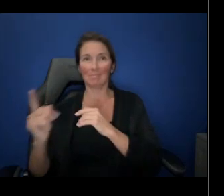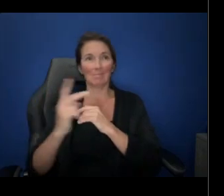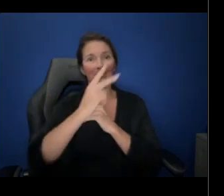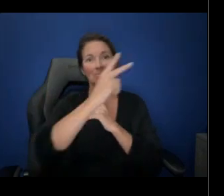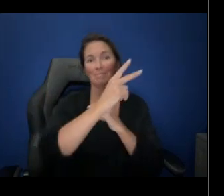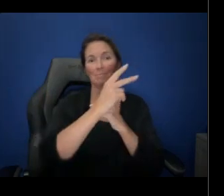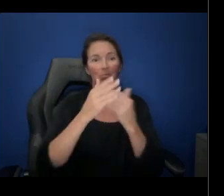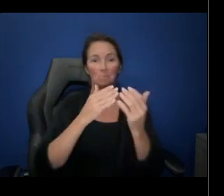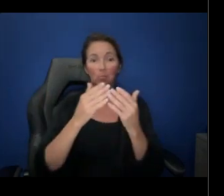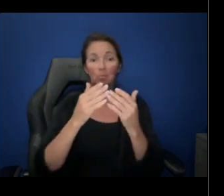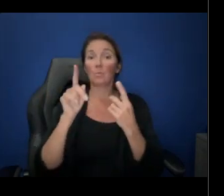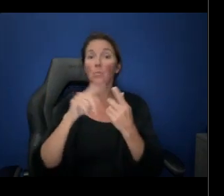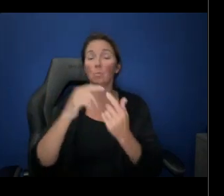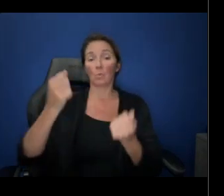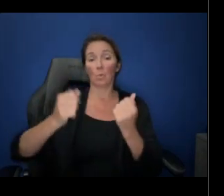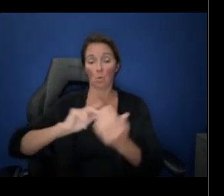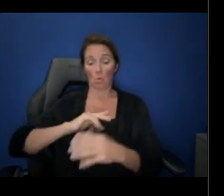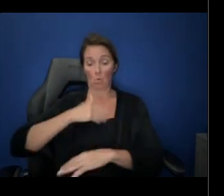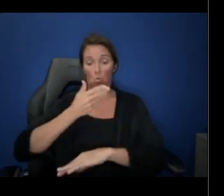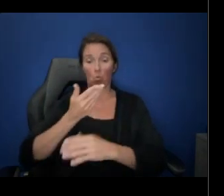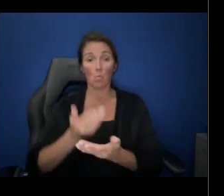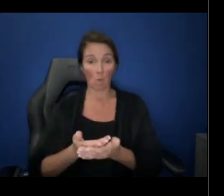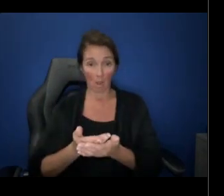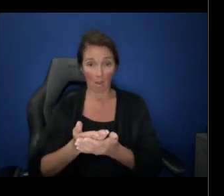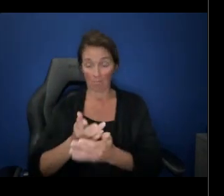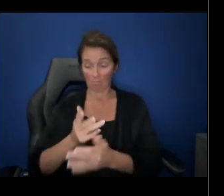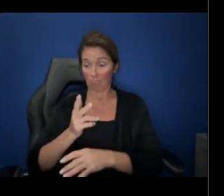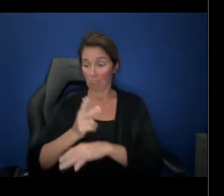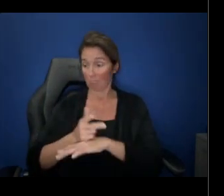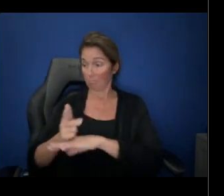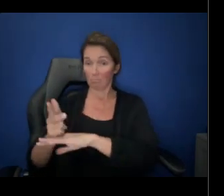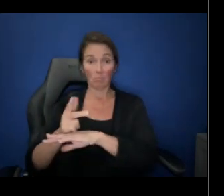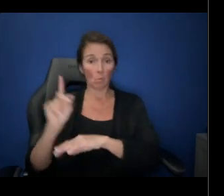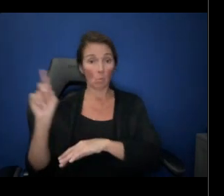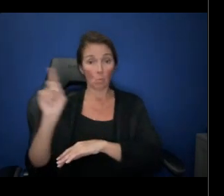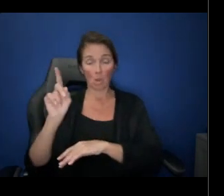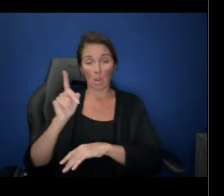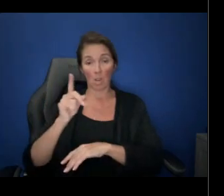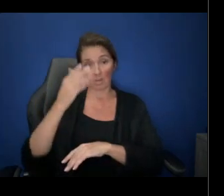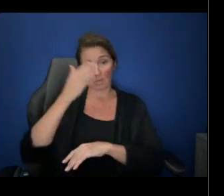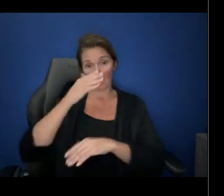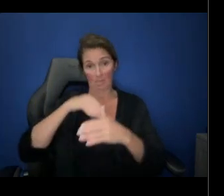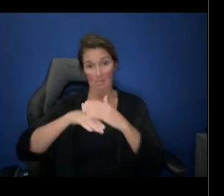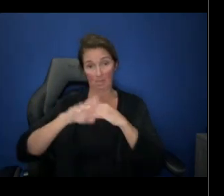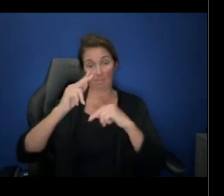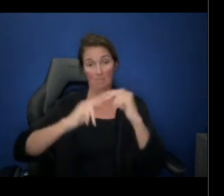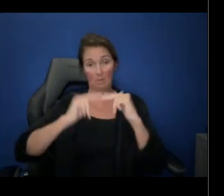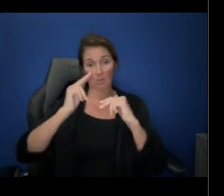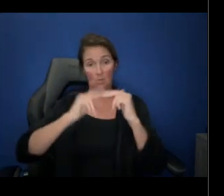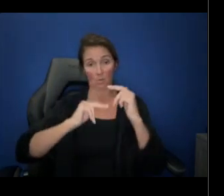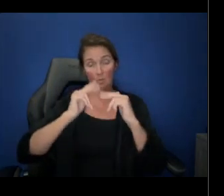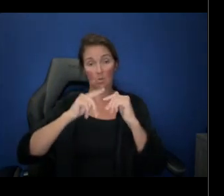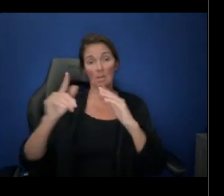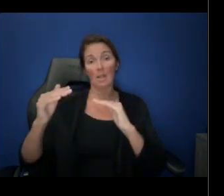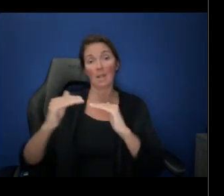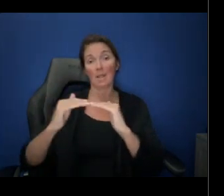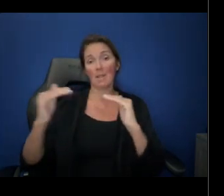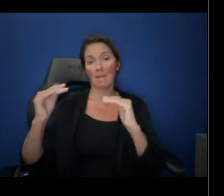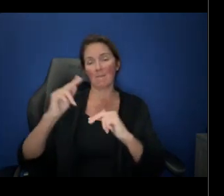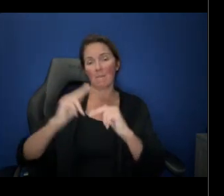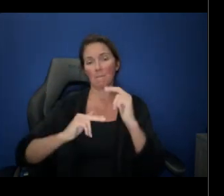When vehicular arrival points are established at the entrance to a building, the level of the